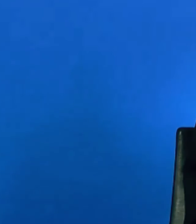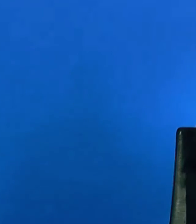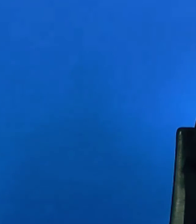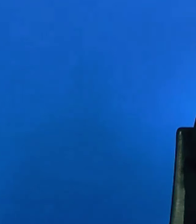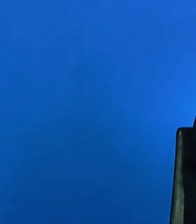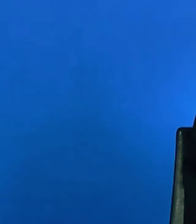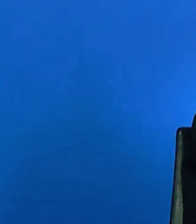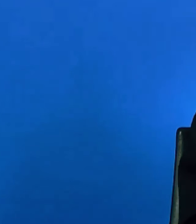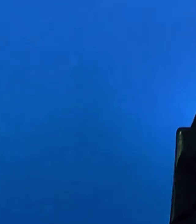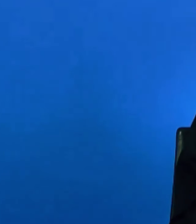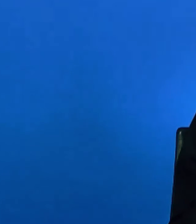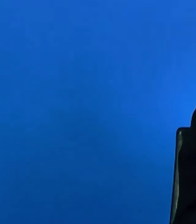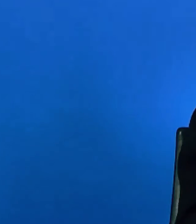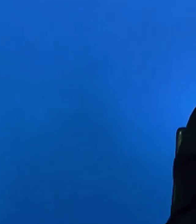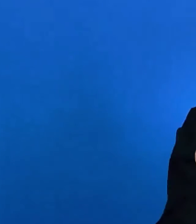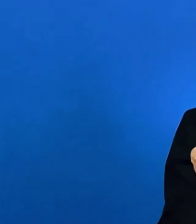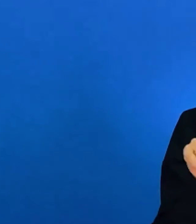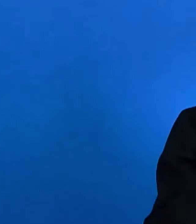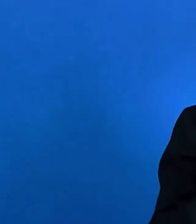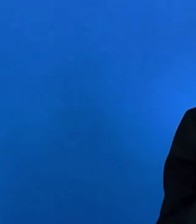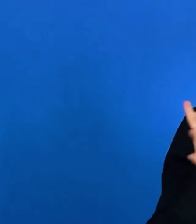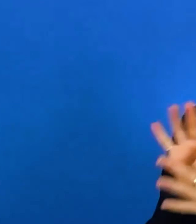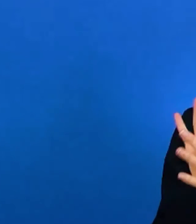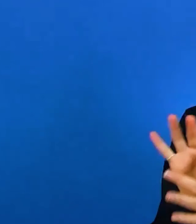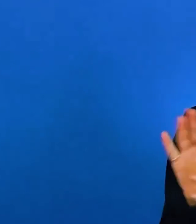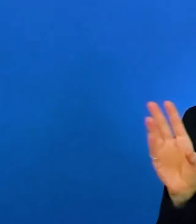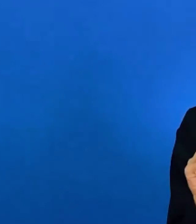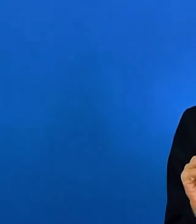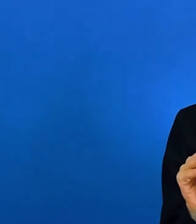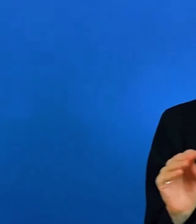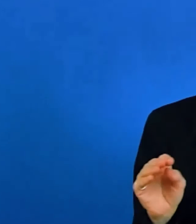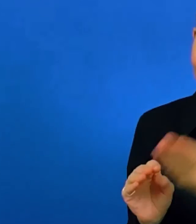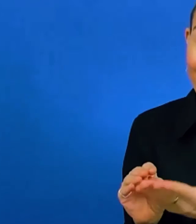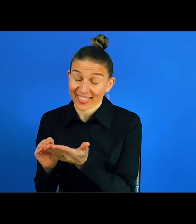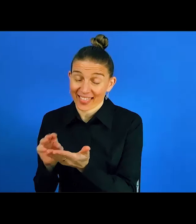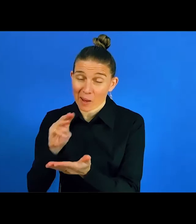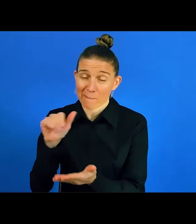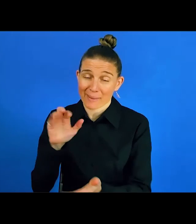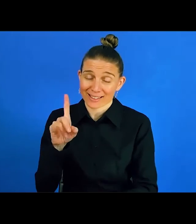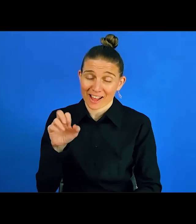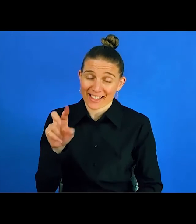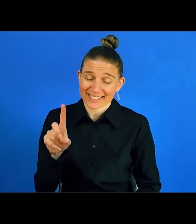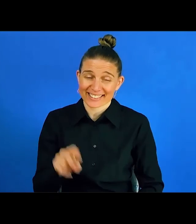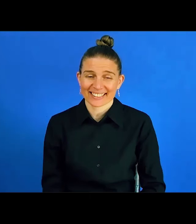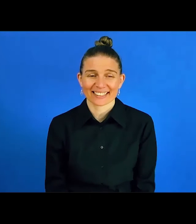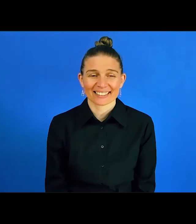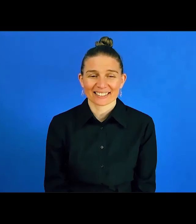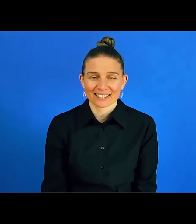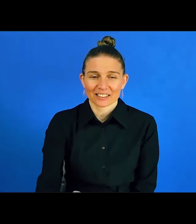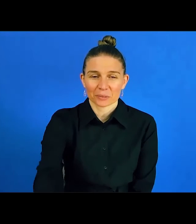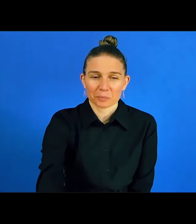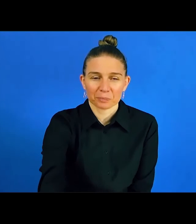been working very closely. So maybe if I look at a couple of questions for the earlier sort of like, from the